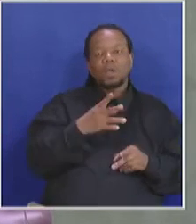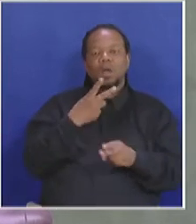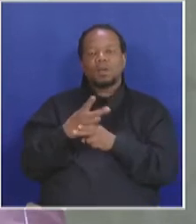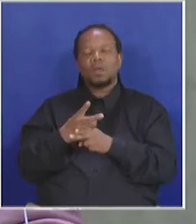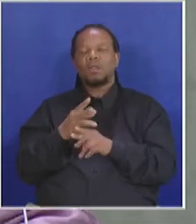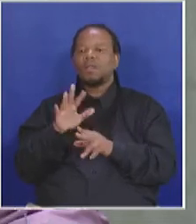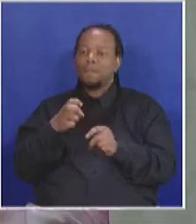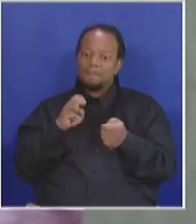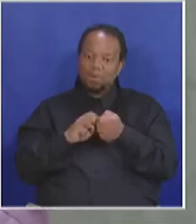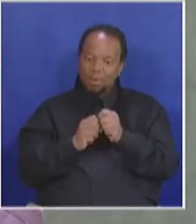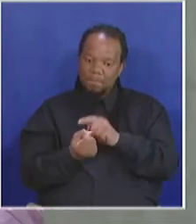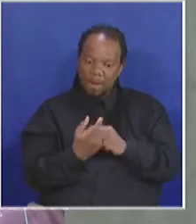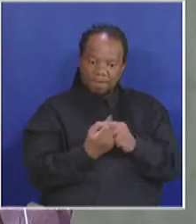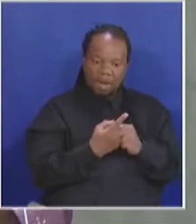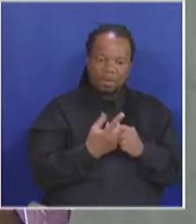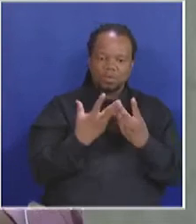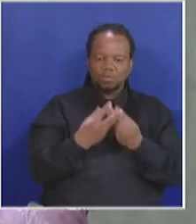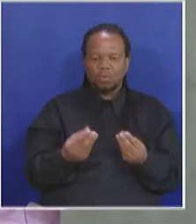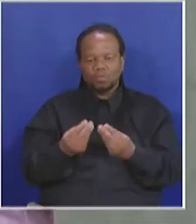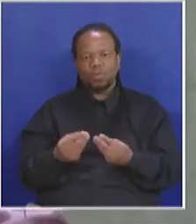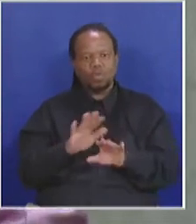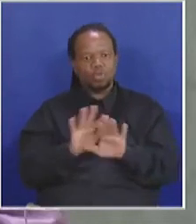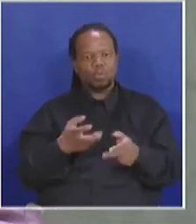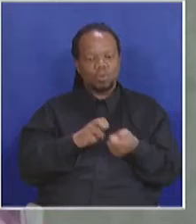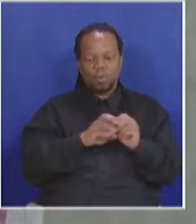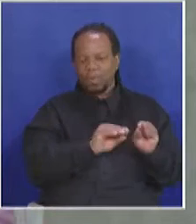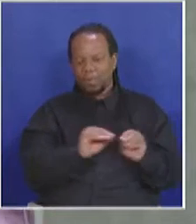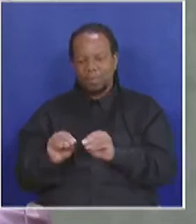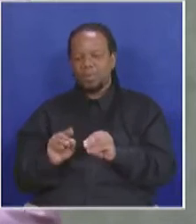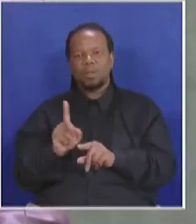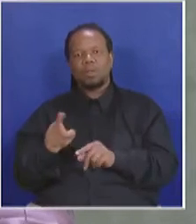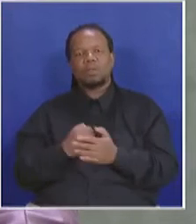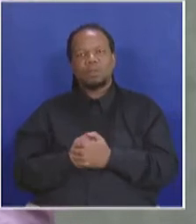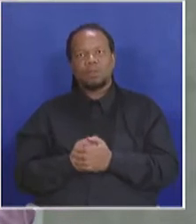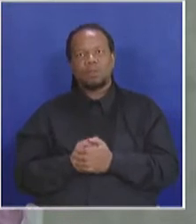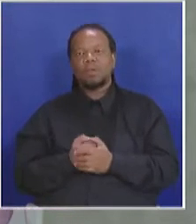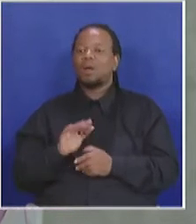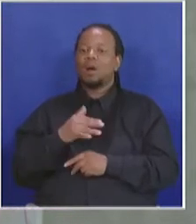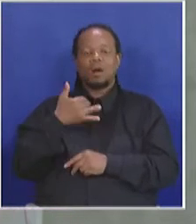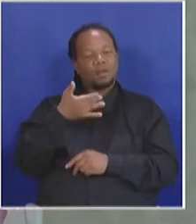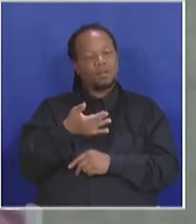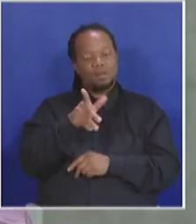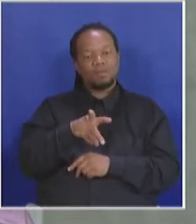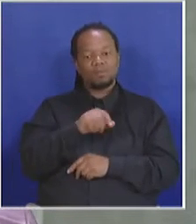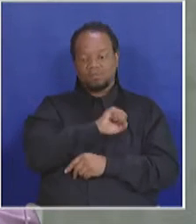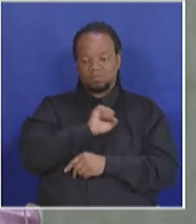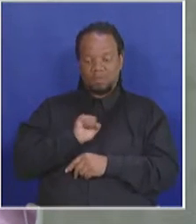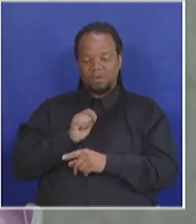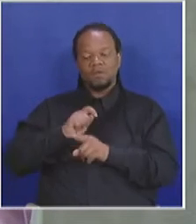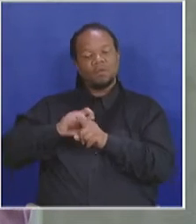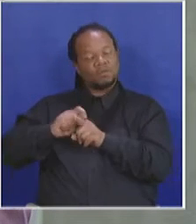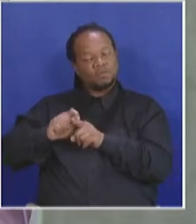they occur and not delay. That continuous training to beneficiaries must be provided by the Department of